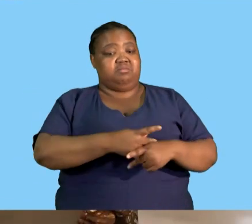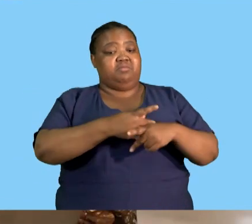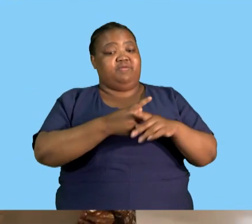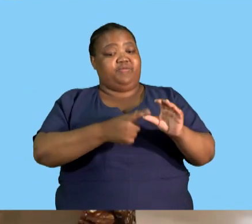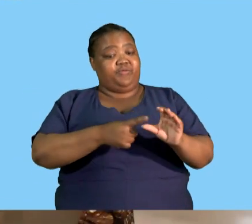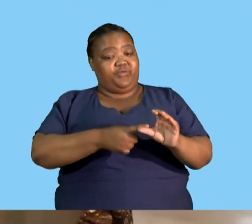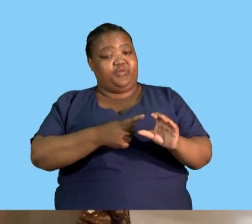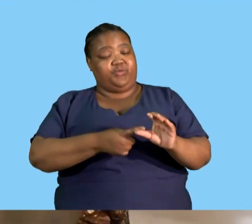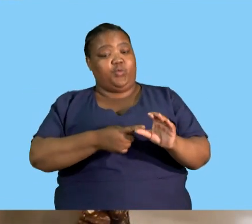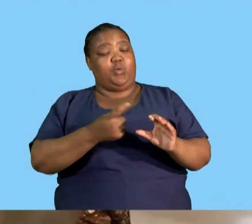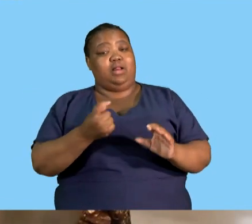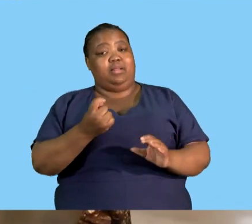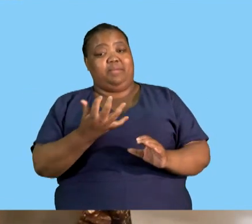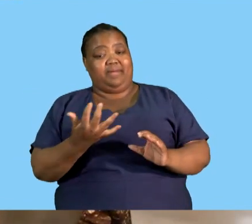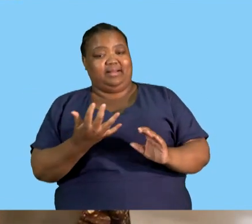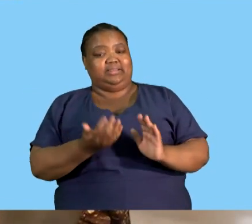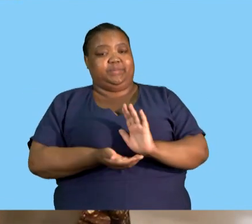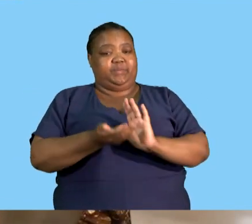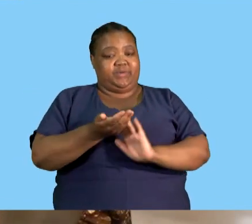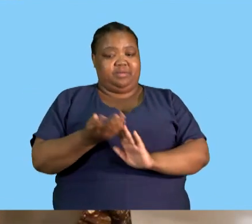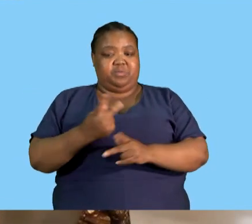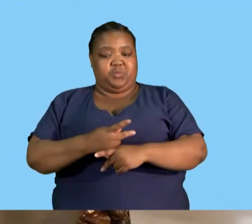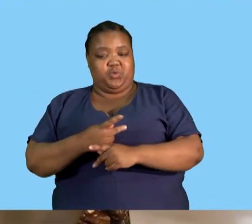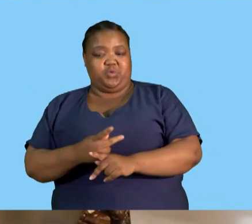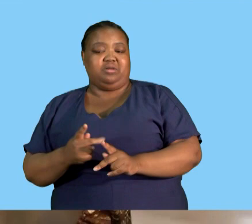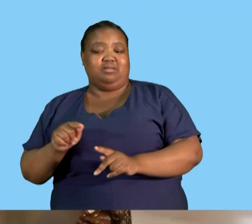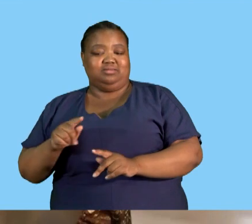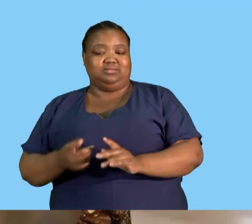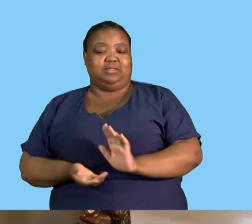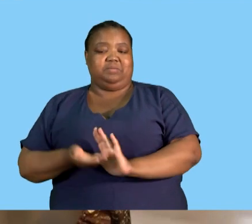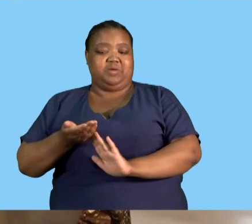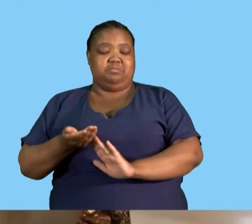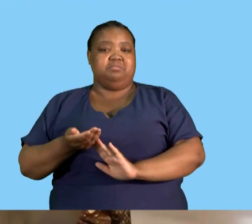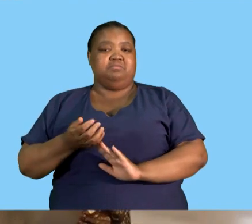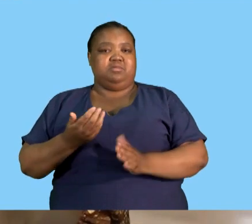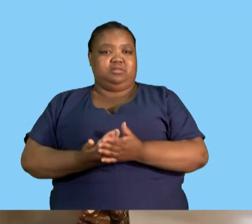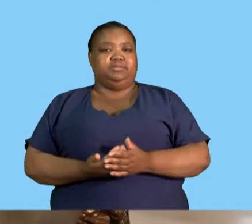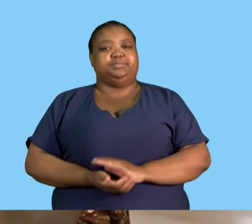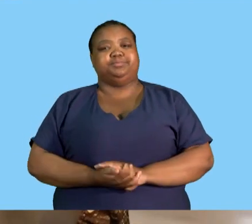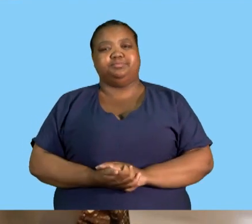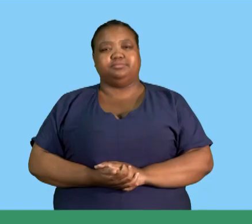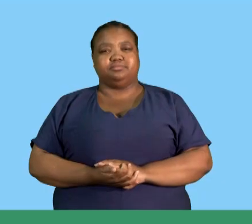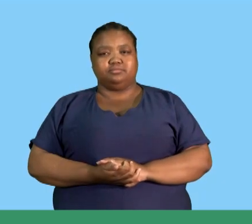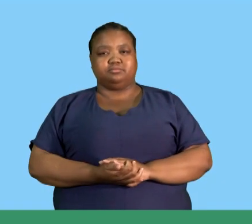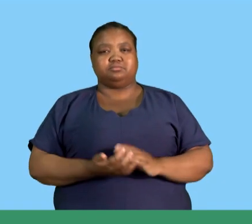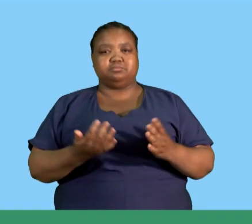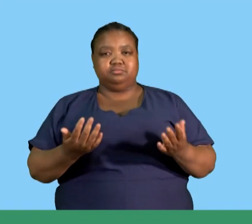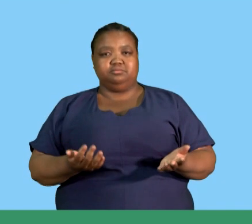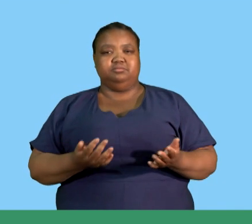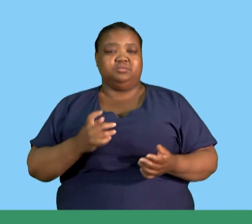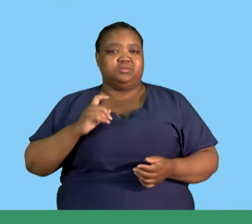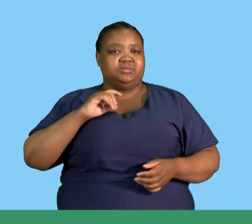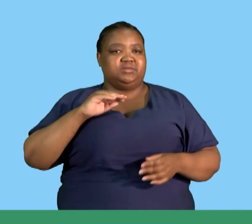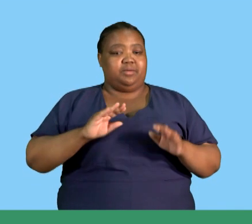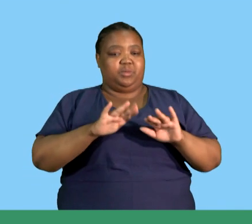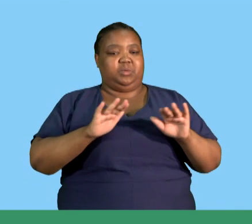the food prices or the prices of whatever product that we are selling. Right, aging population.